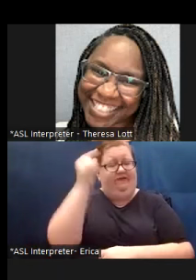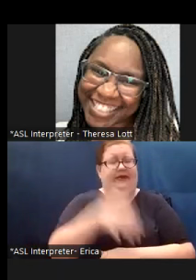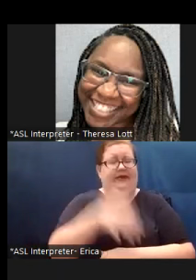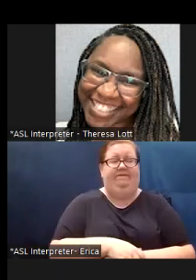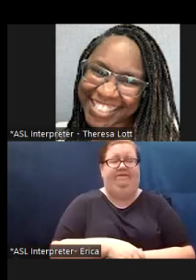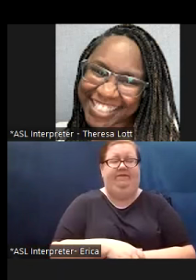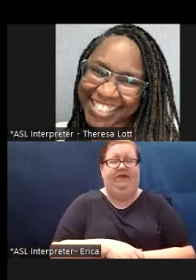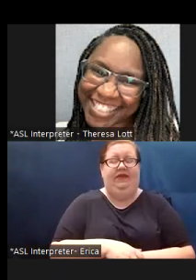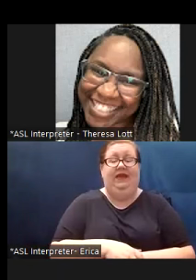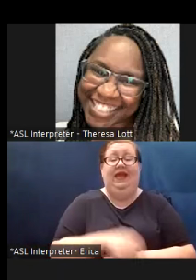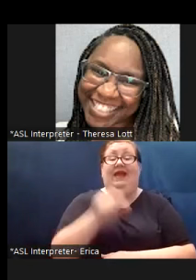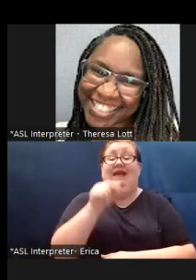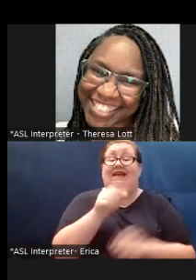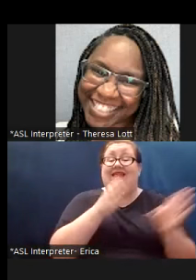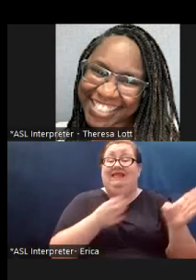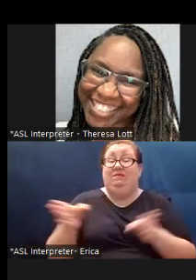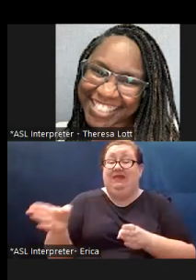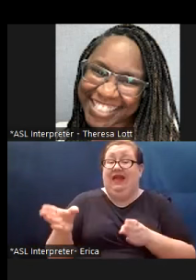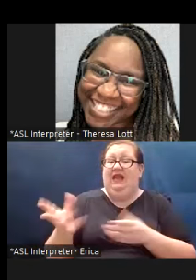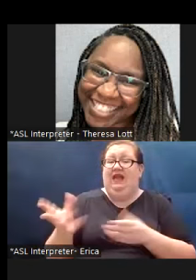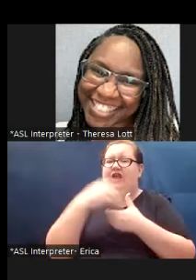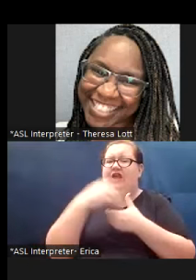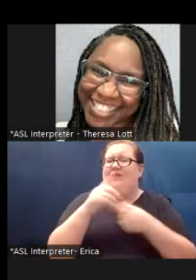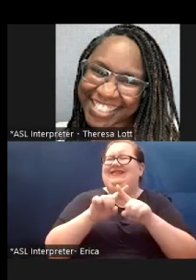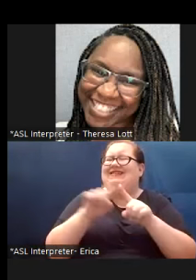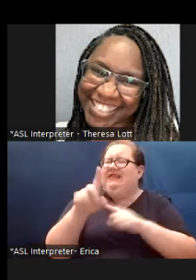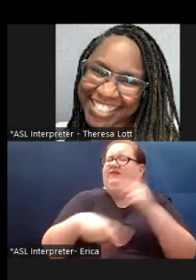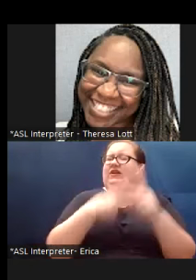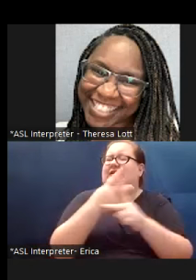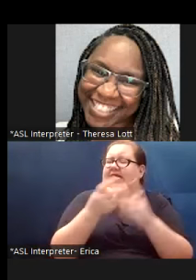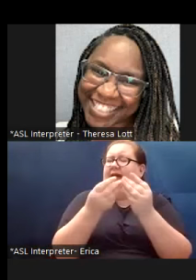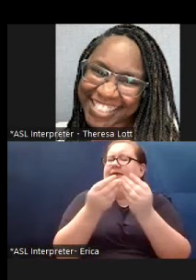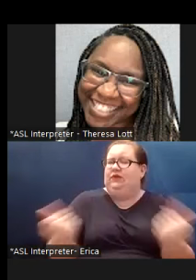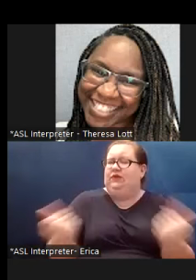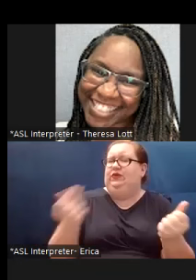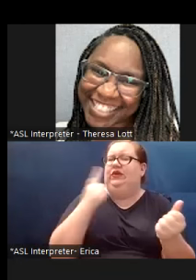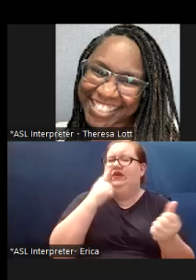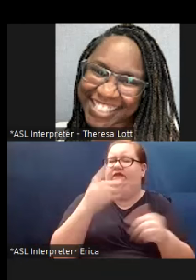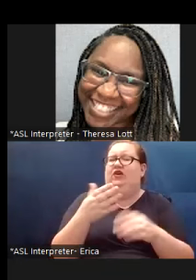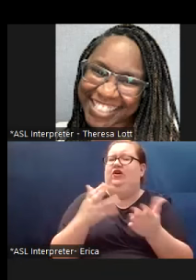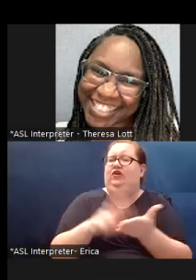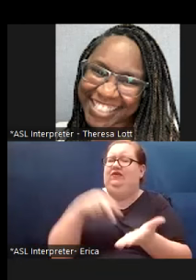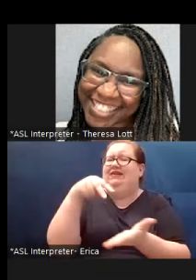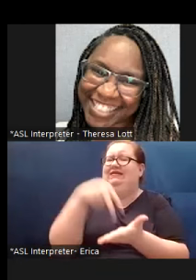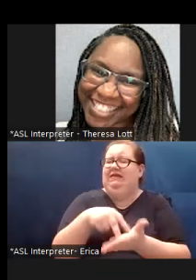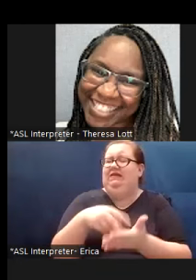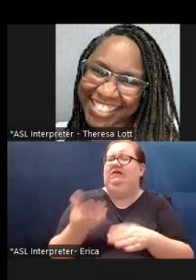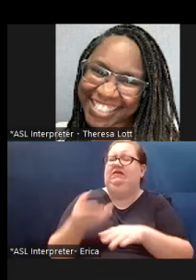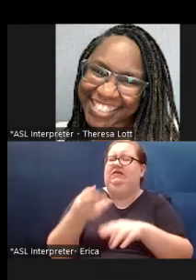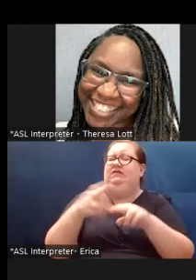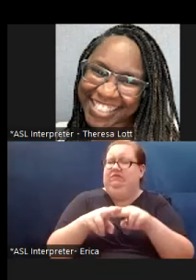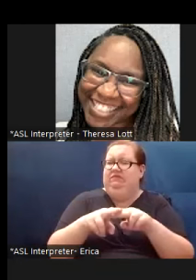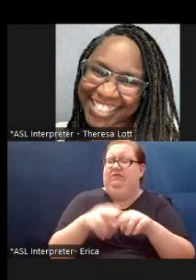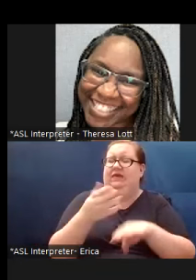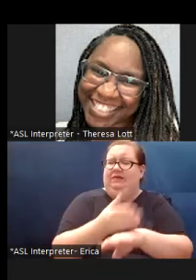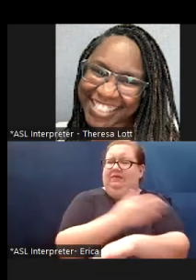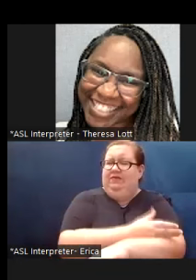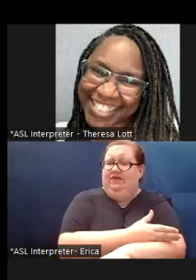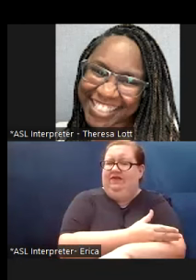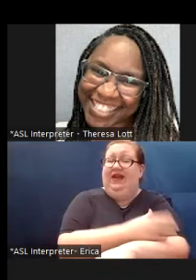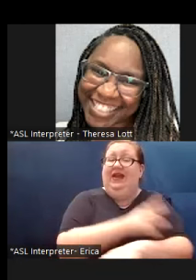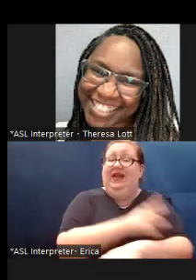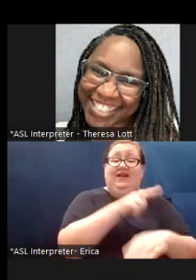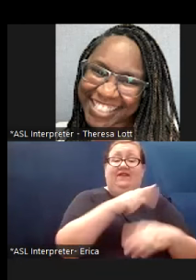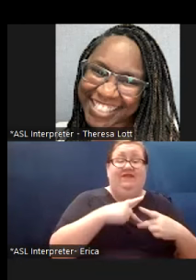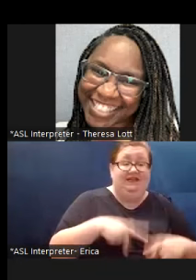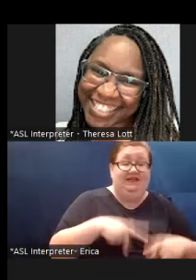This plan includes different types of solutions to help build resilience. They include physical and nature-based solutions, policies